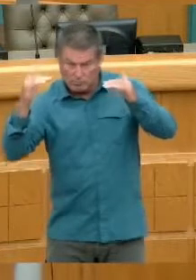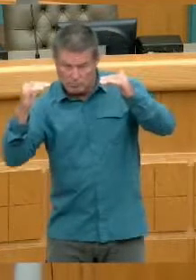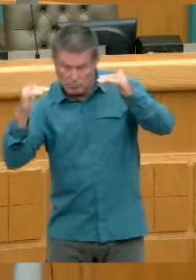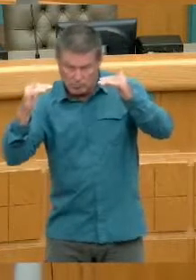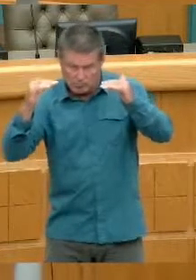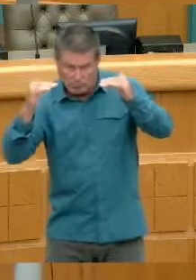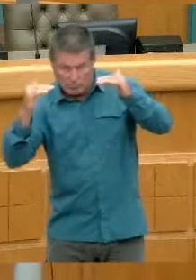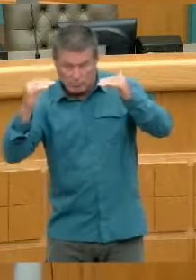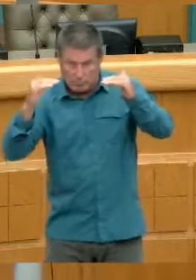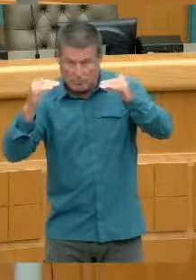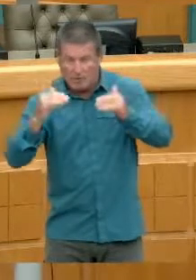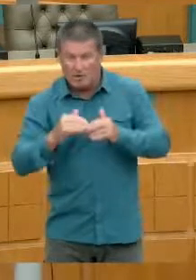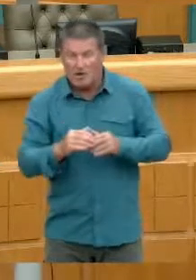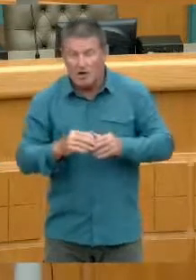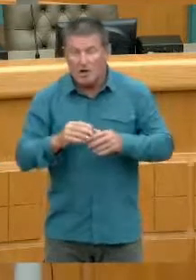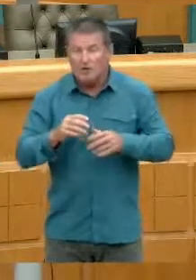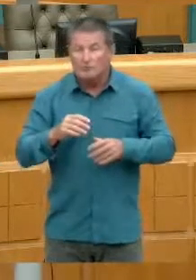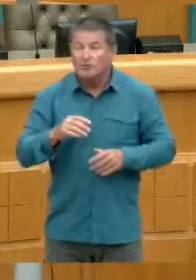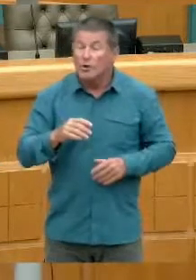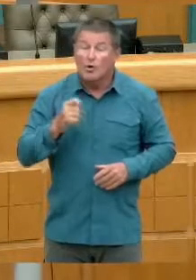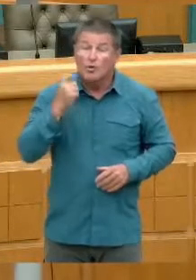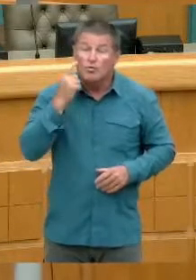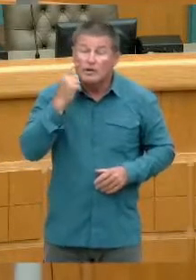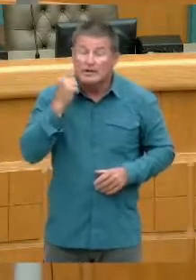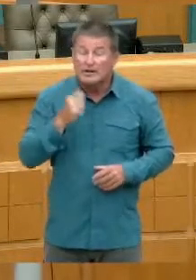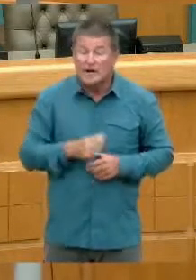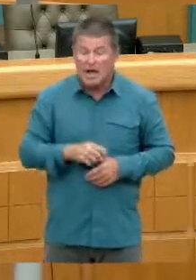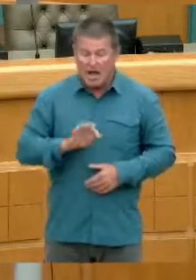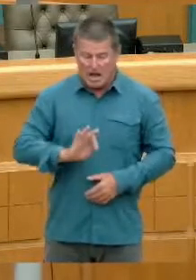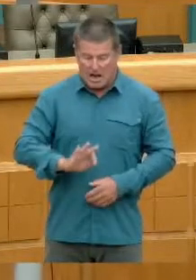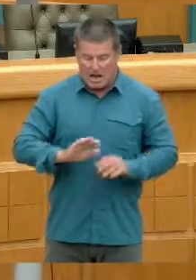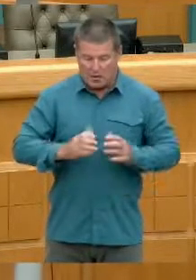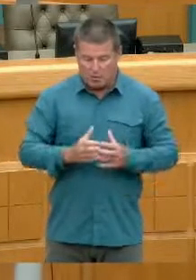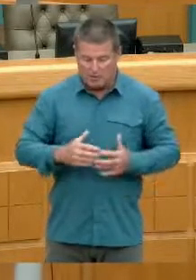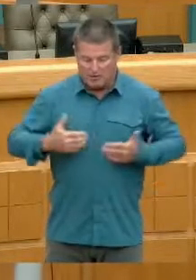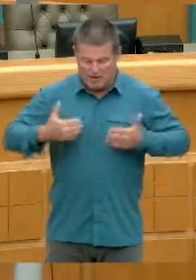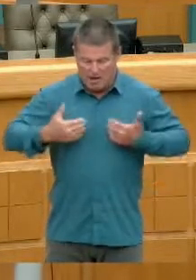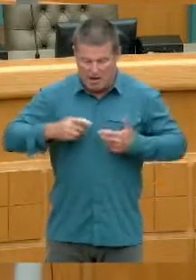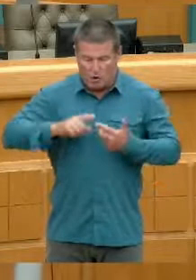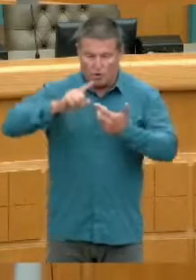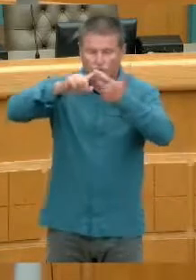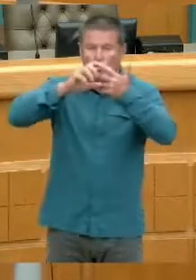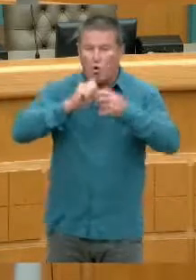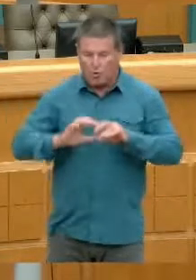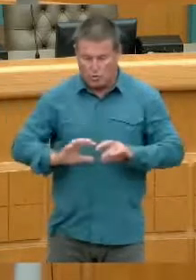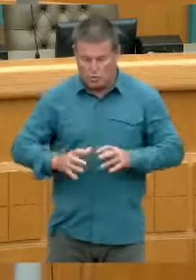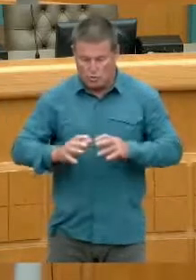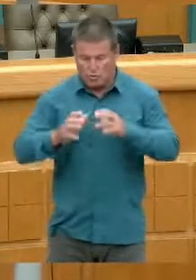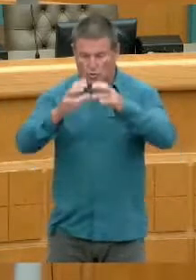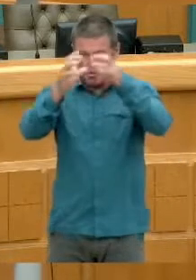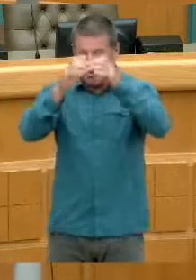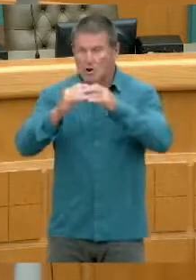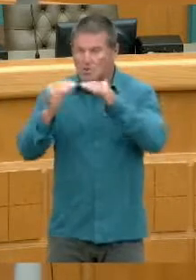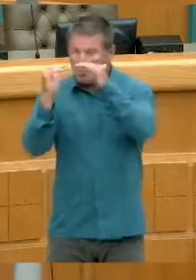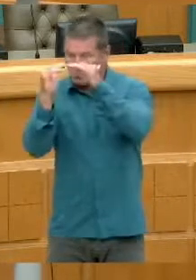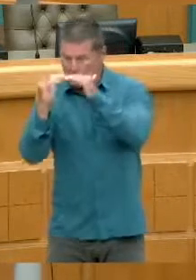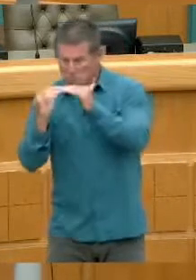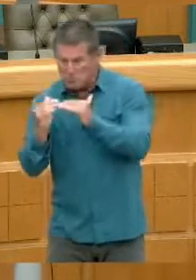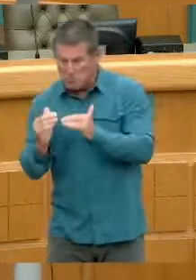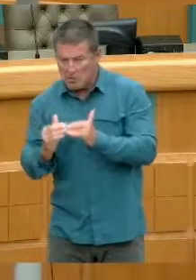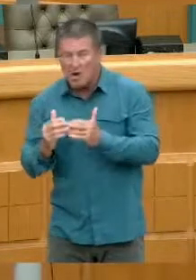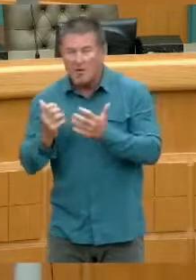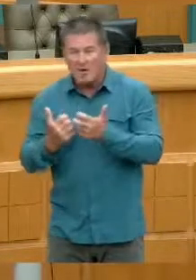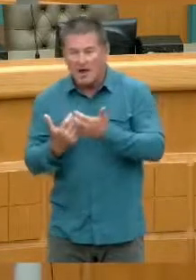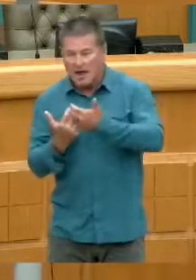9 different age groups, but in recent days, most of them have are falling in 3 age